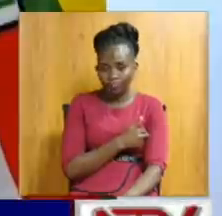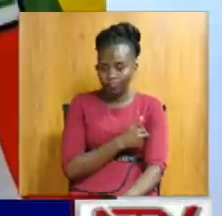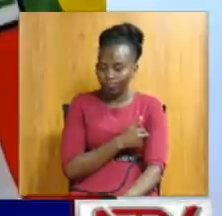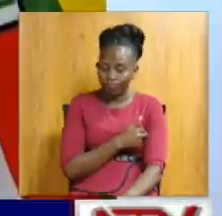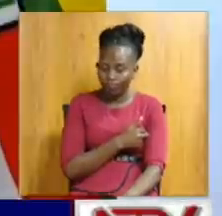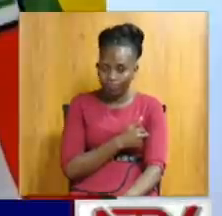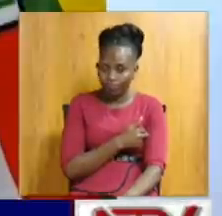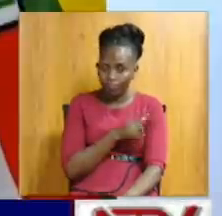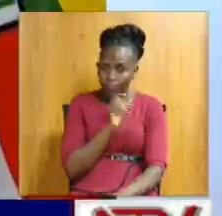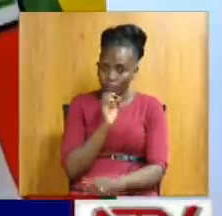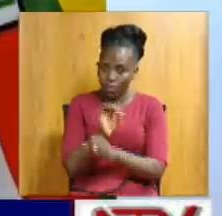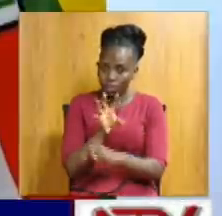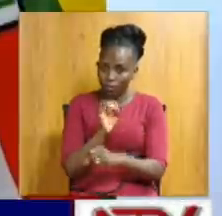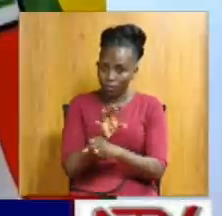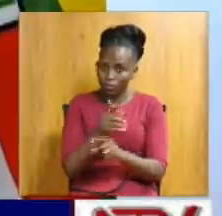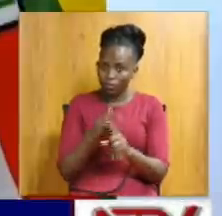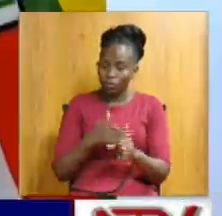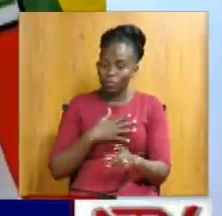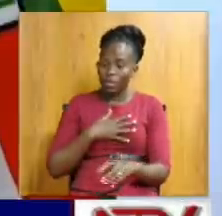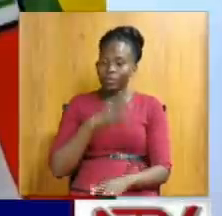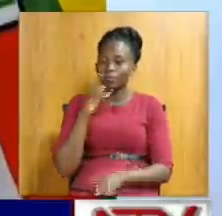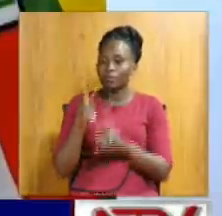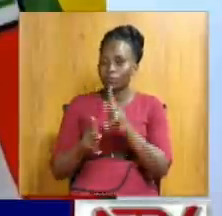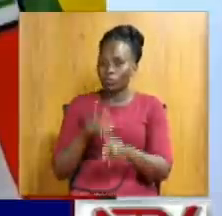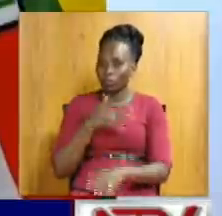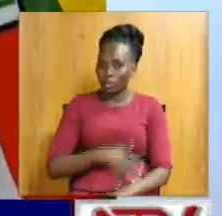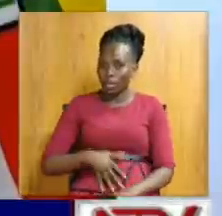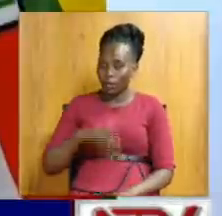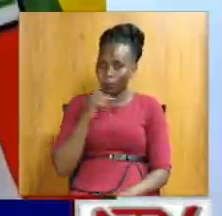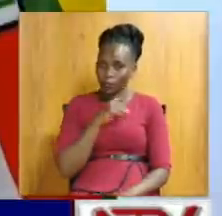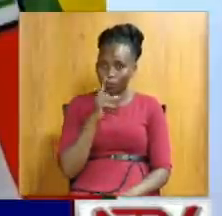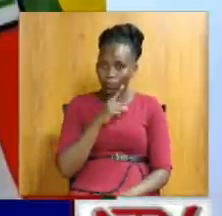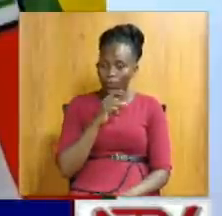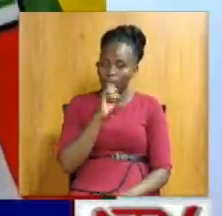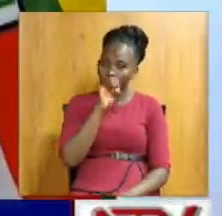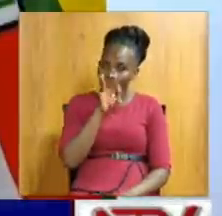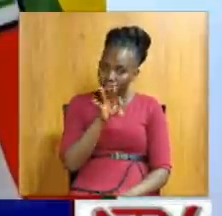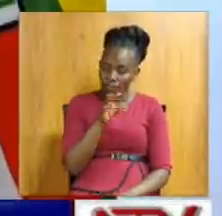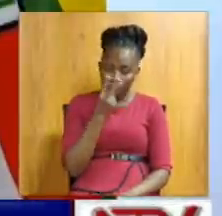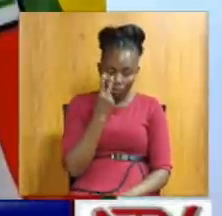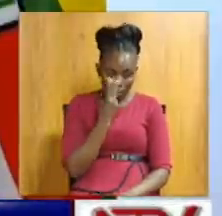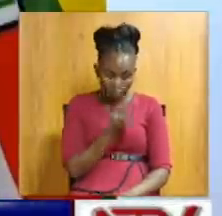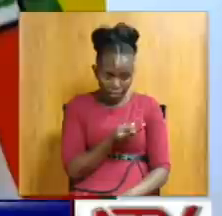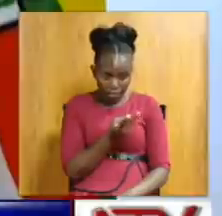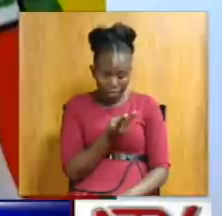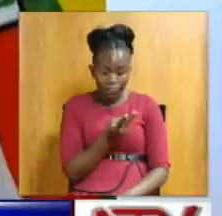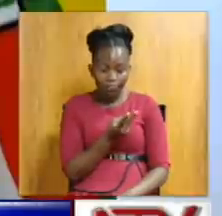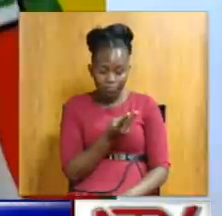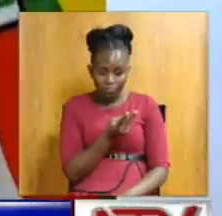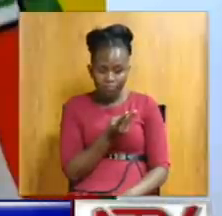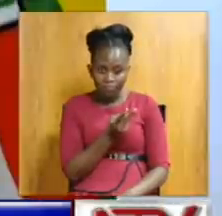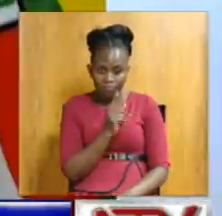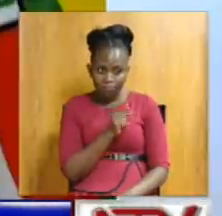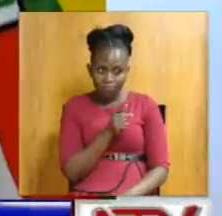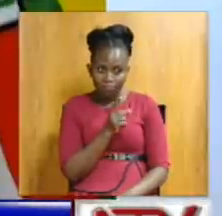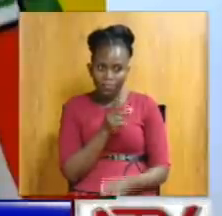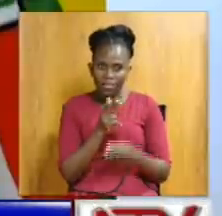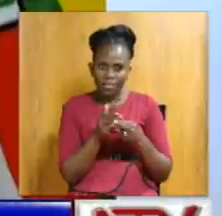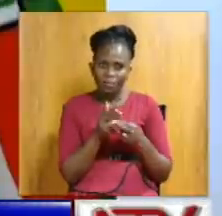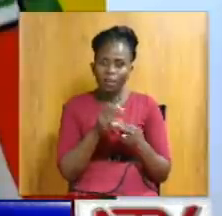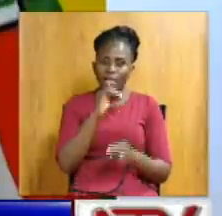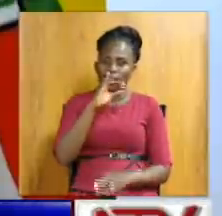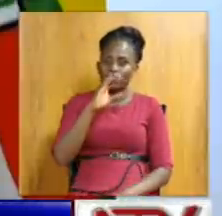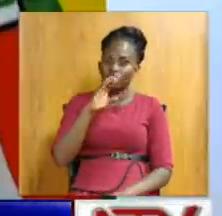This is the advice from my scientists, that if we see that what they call the